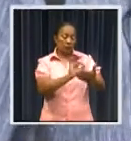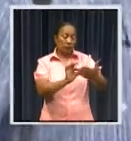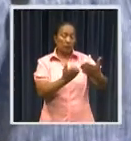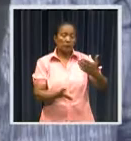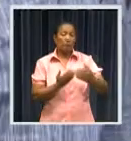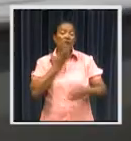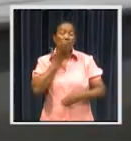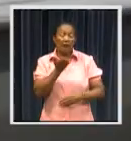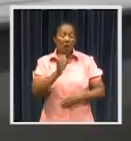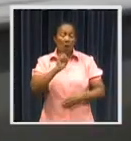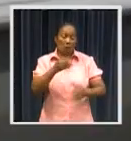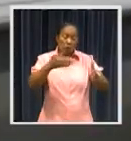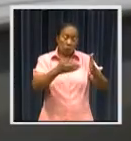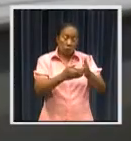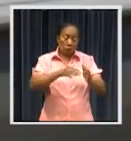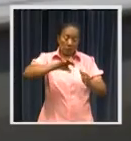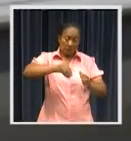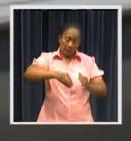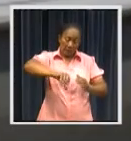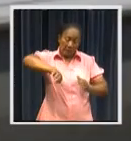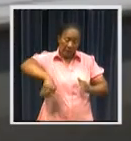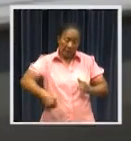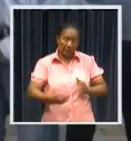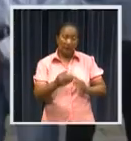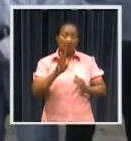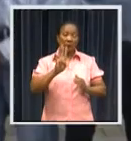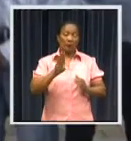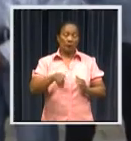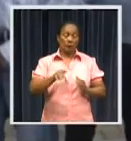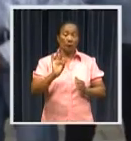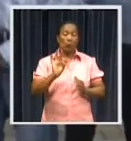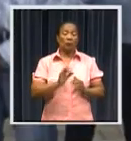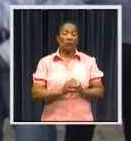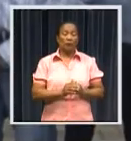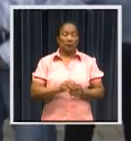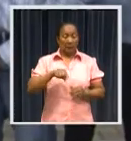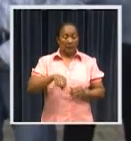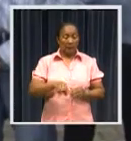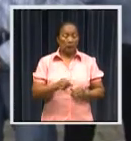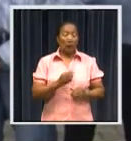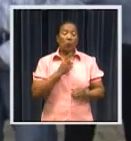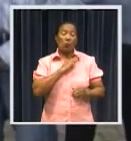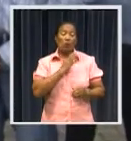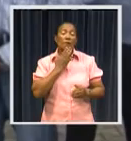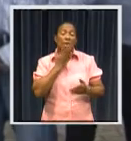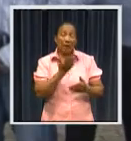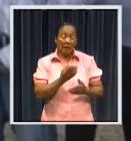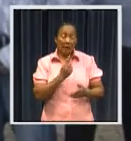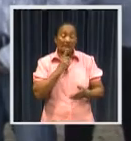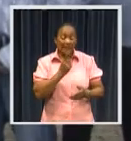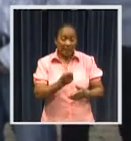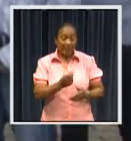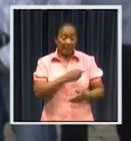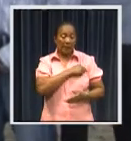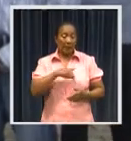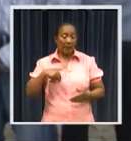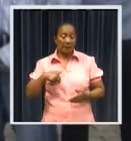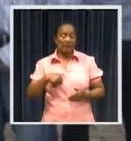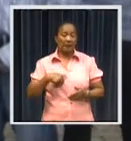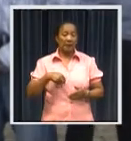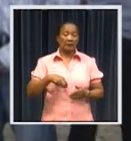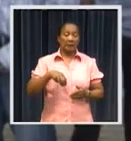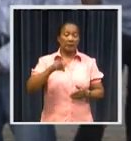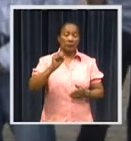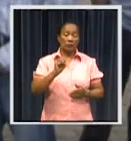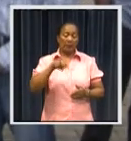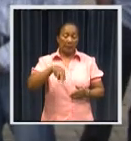the cessation of the sand excavation at Braamspunt. They want to bring that to the attention of the president, says Sivnath